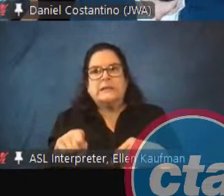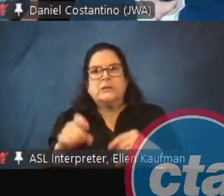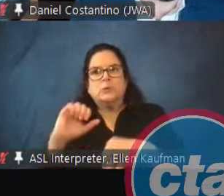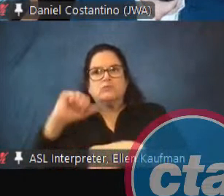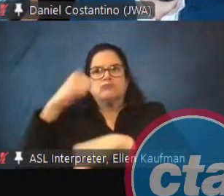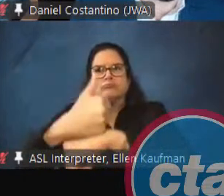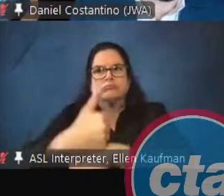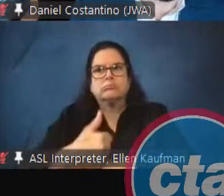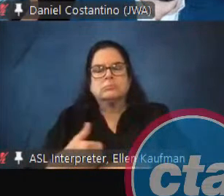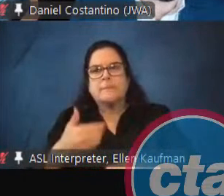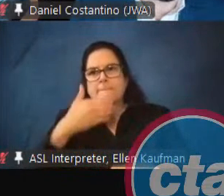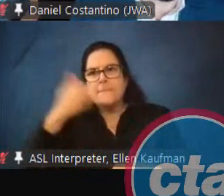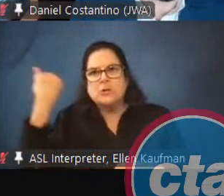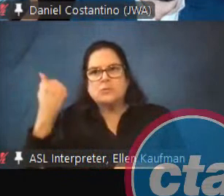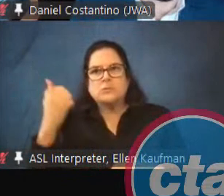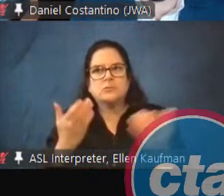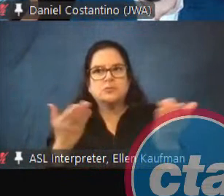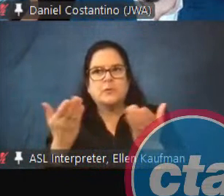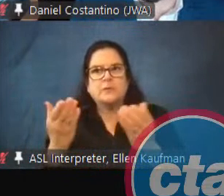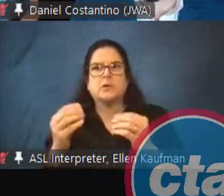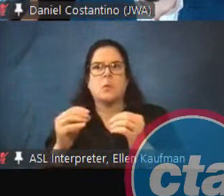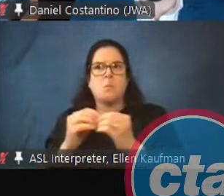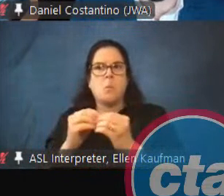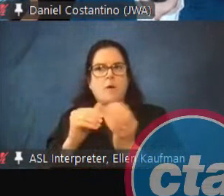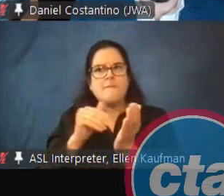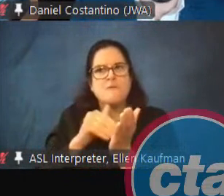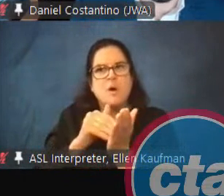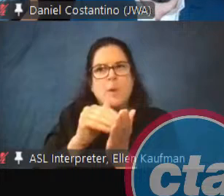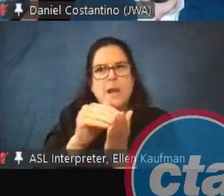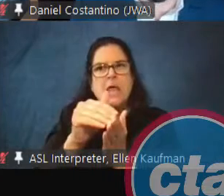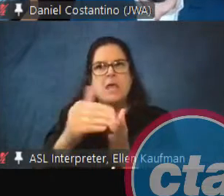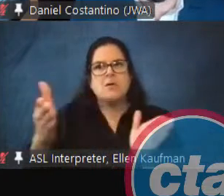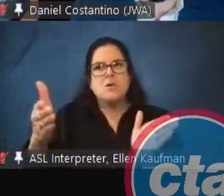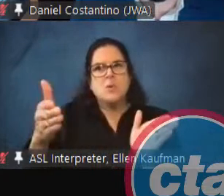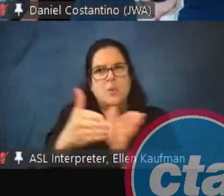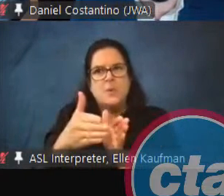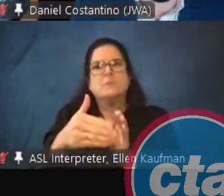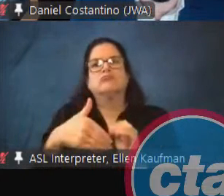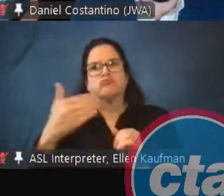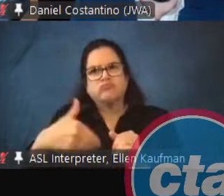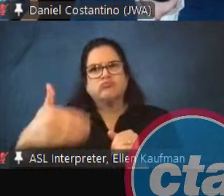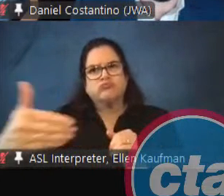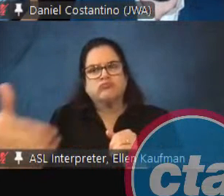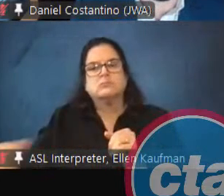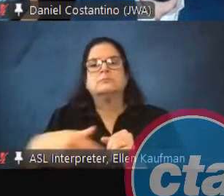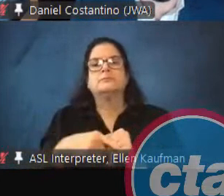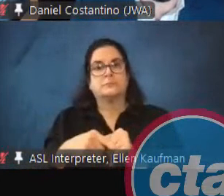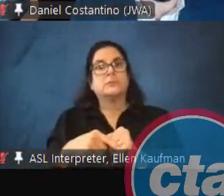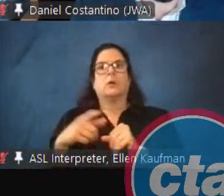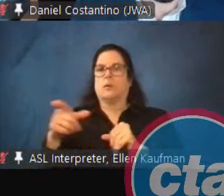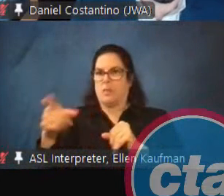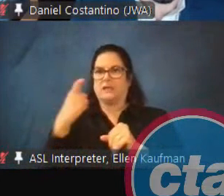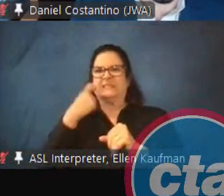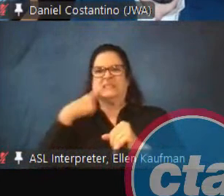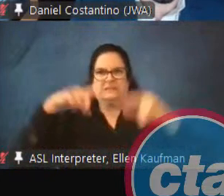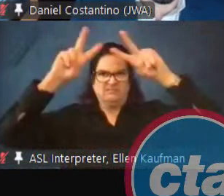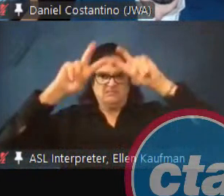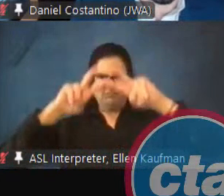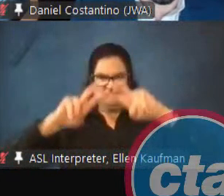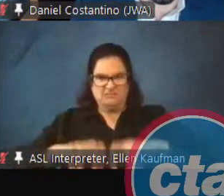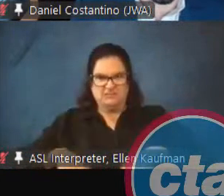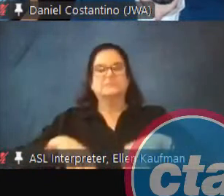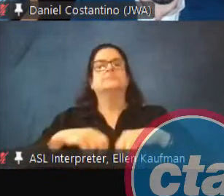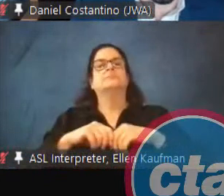want to think about frequency? So those are really all of the conversations that the framing report analyzed and that then we're now having with